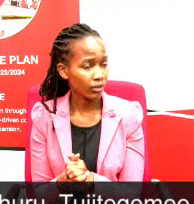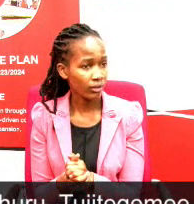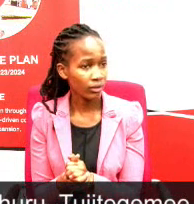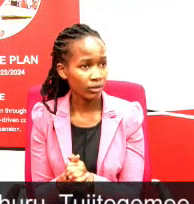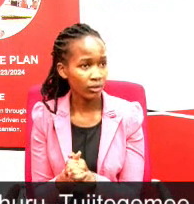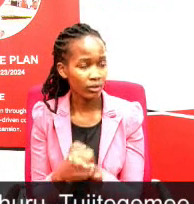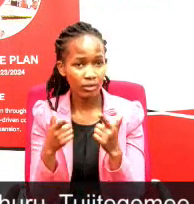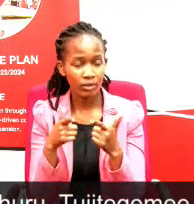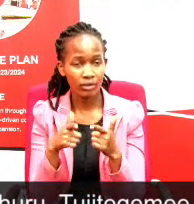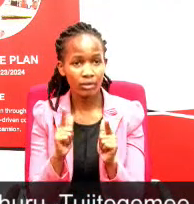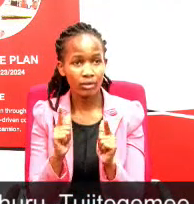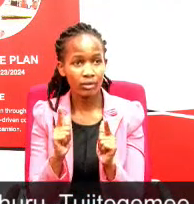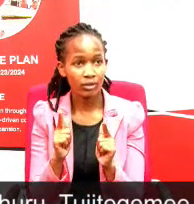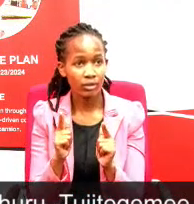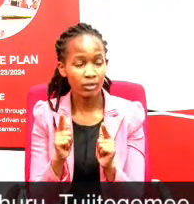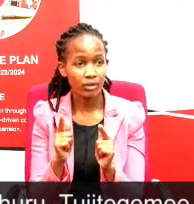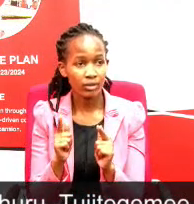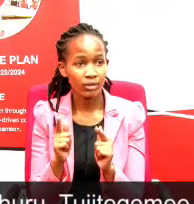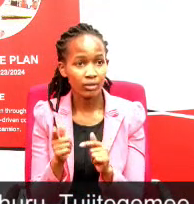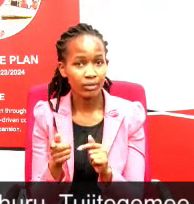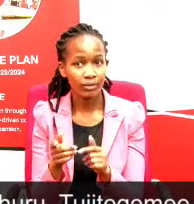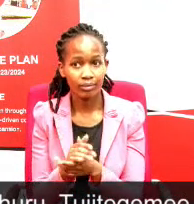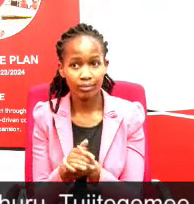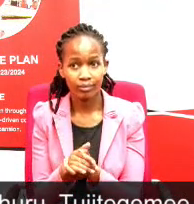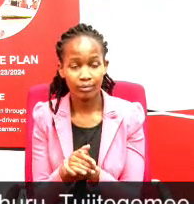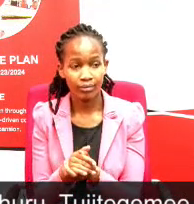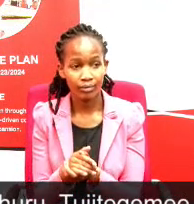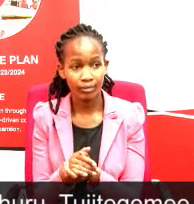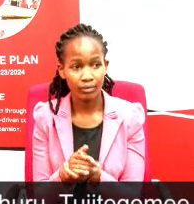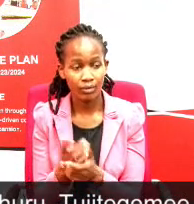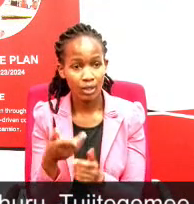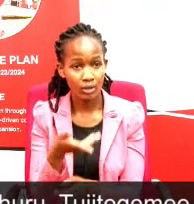You are allowed to chorus it. I will not penalize you.